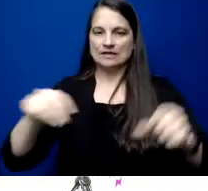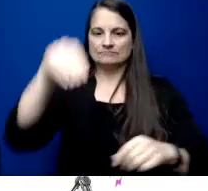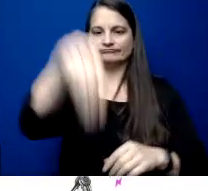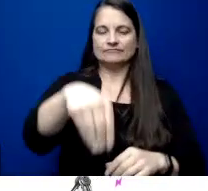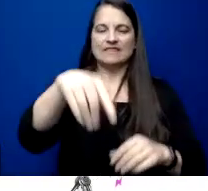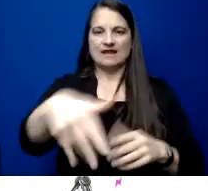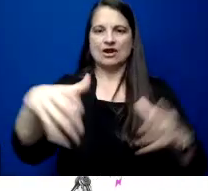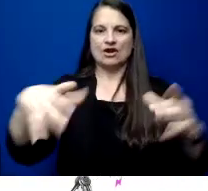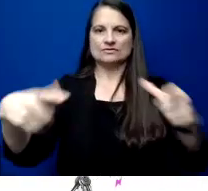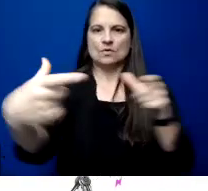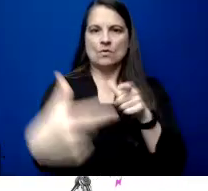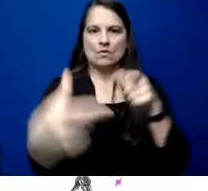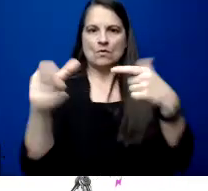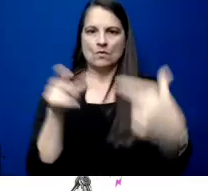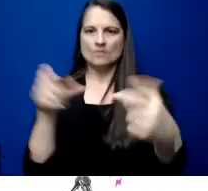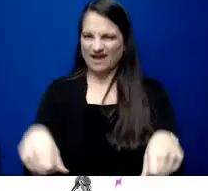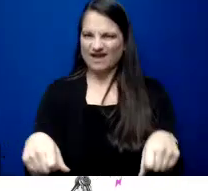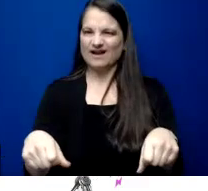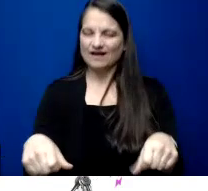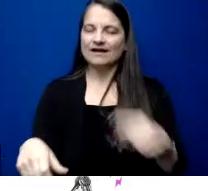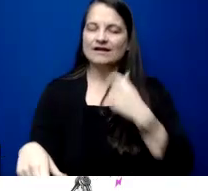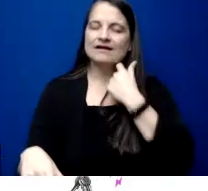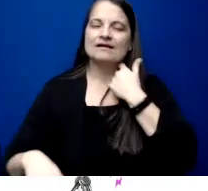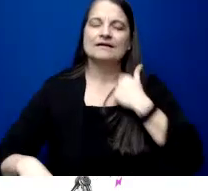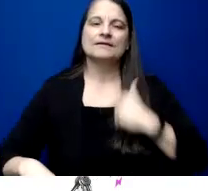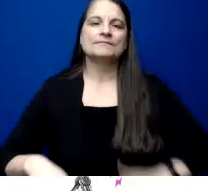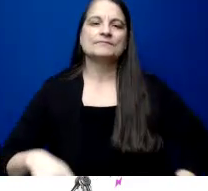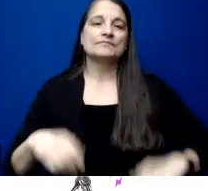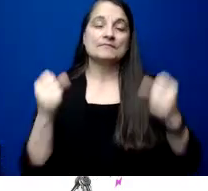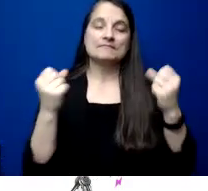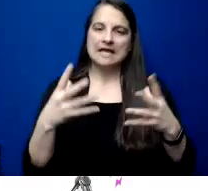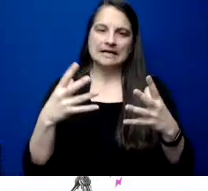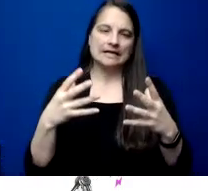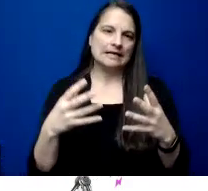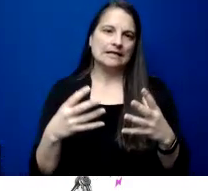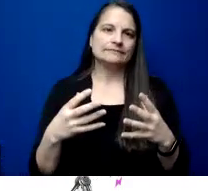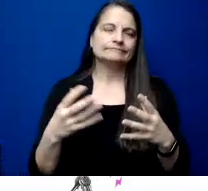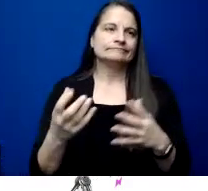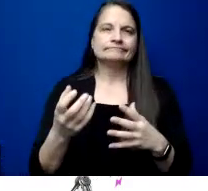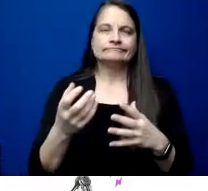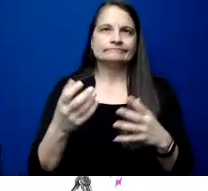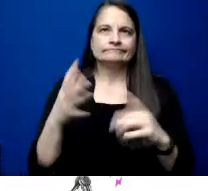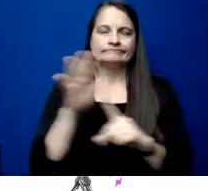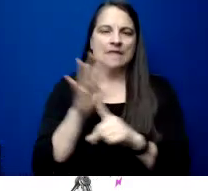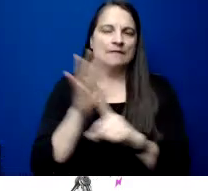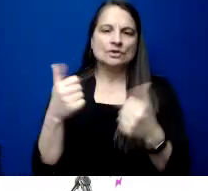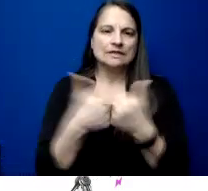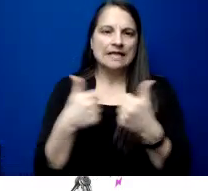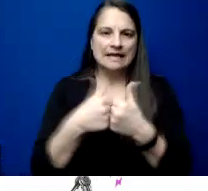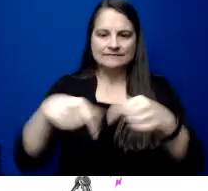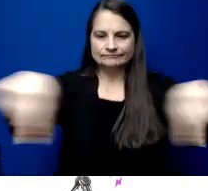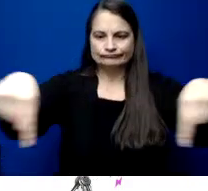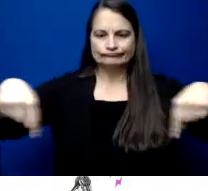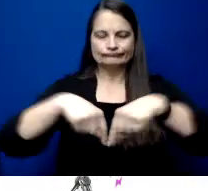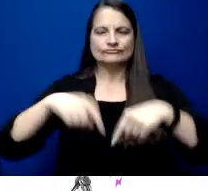around. Also, there are a number of popular board games like Scrabble, for example, that have